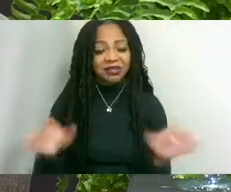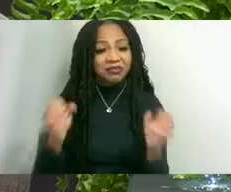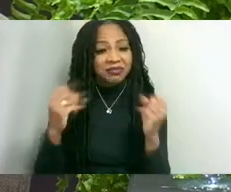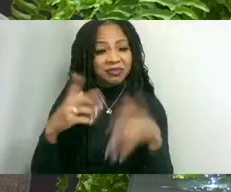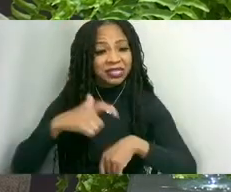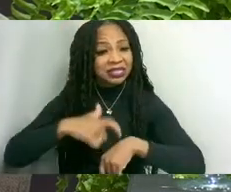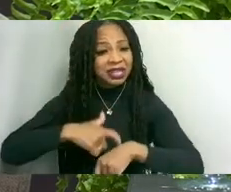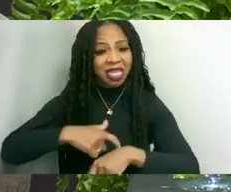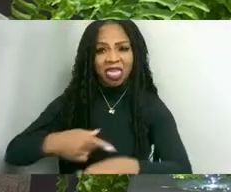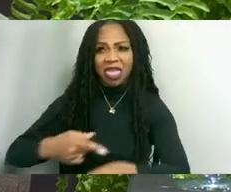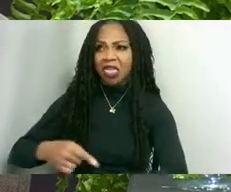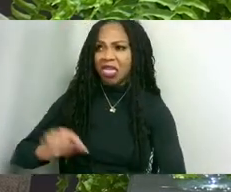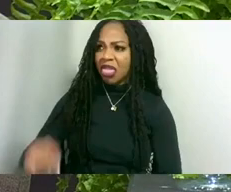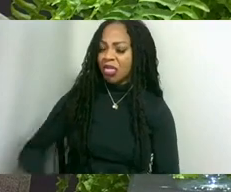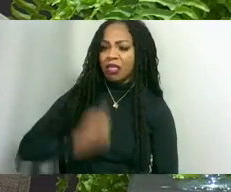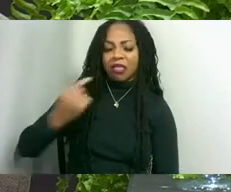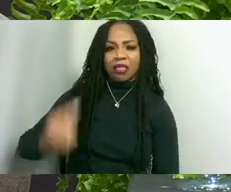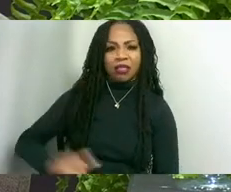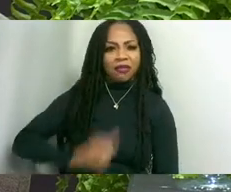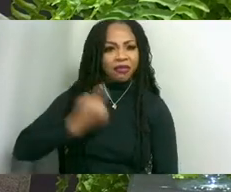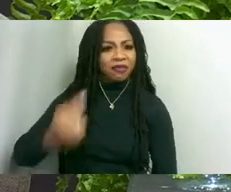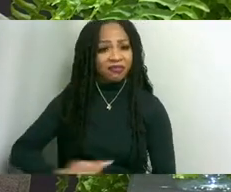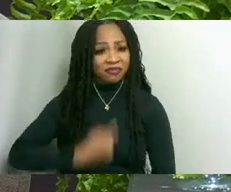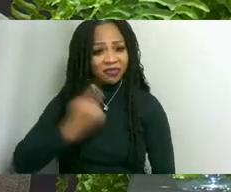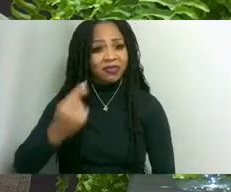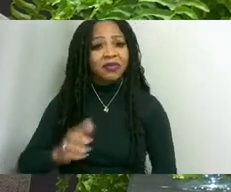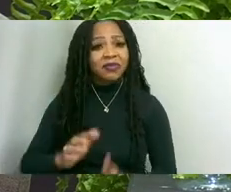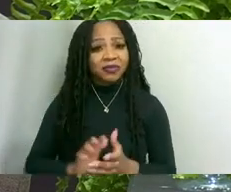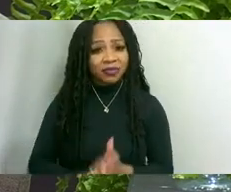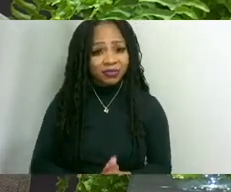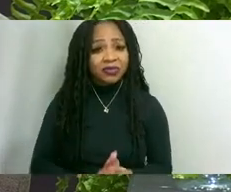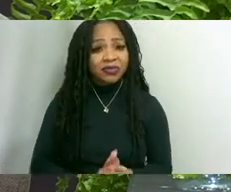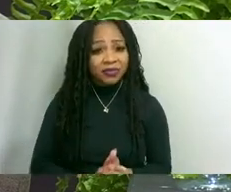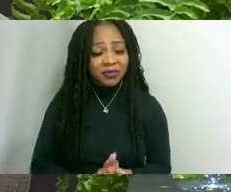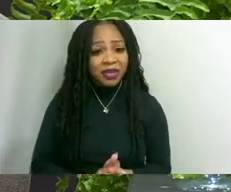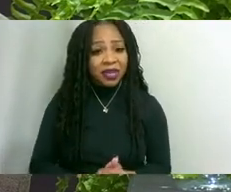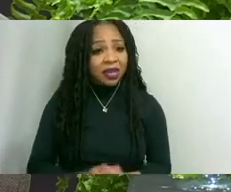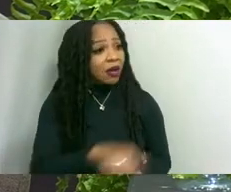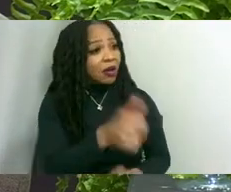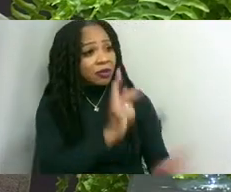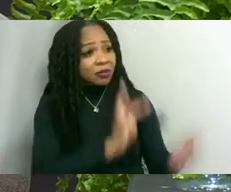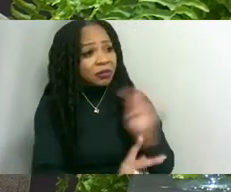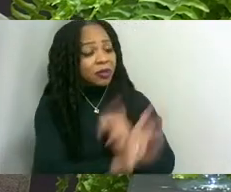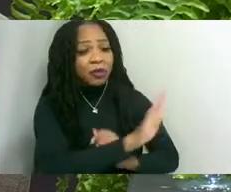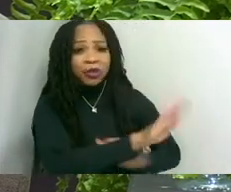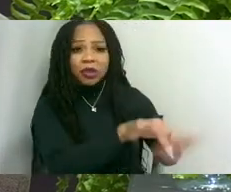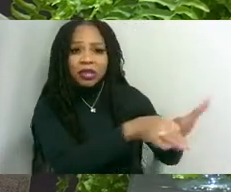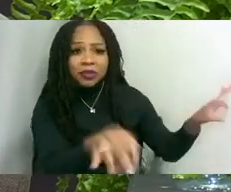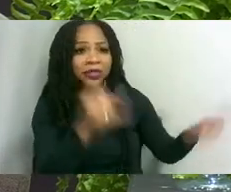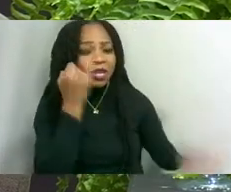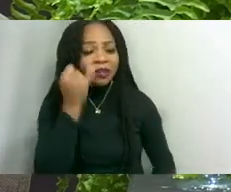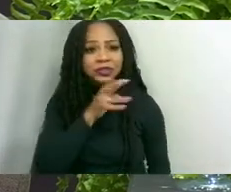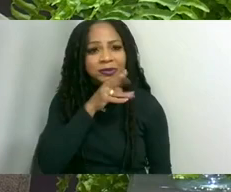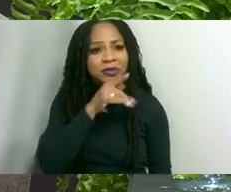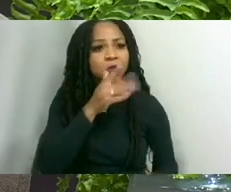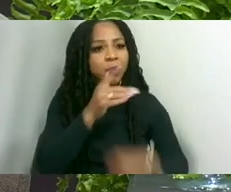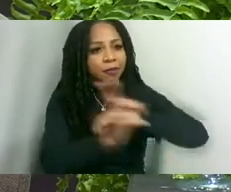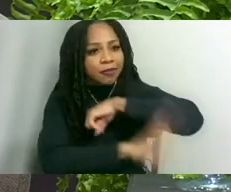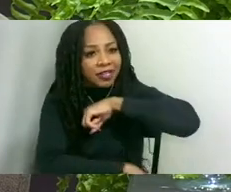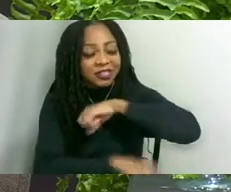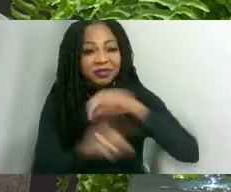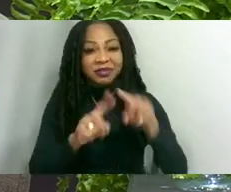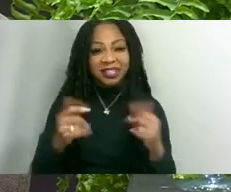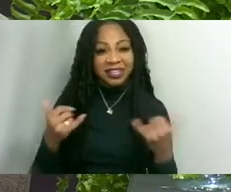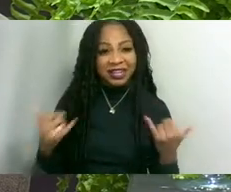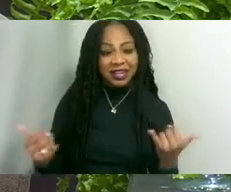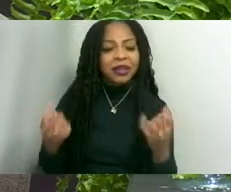And other people besides me would be punished if they spoke their language. The difference is now, in a lot of the universities, they're